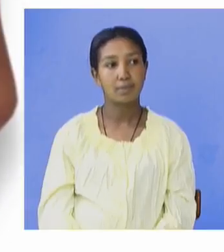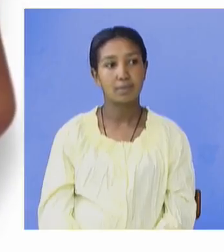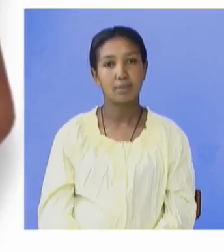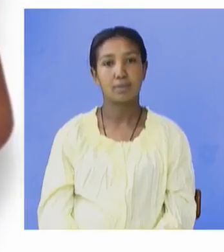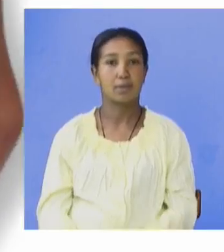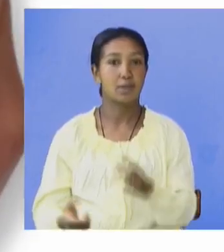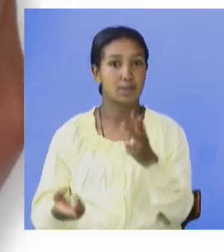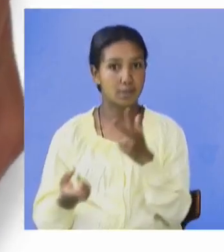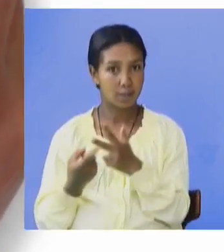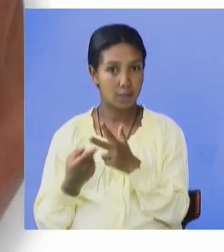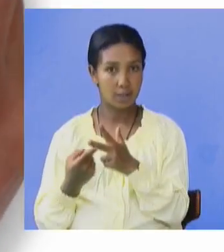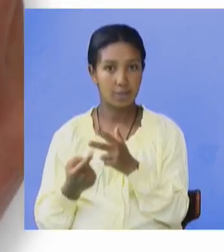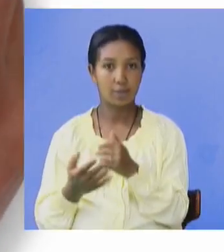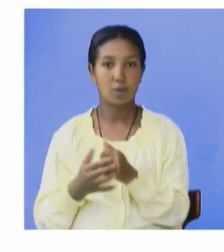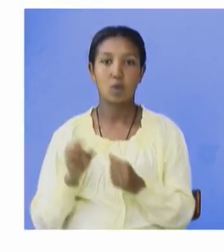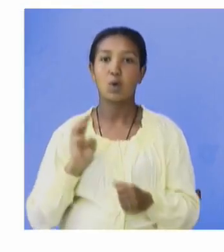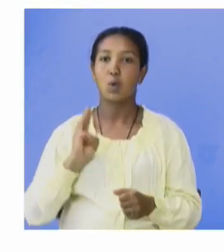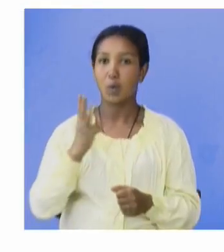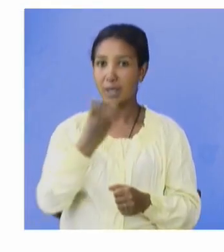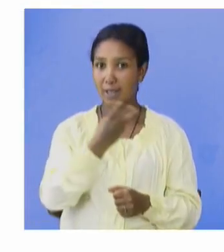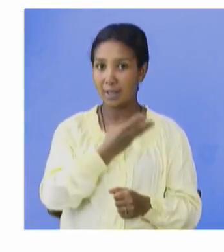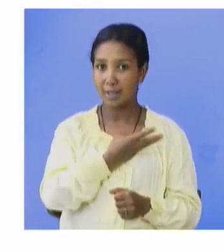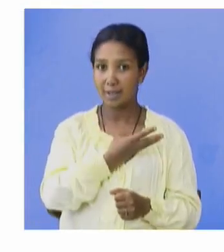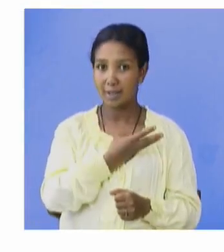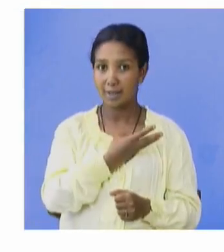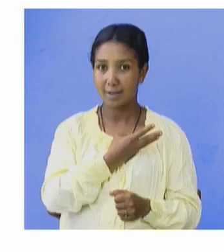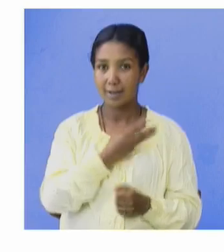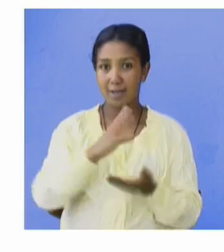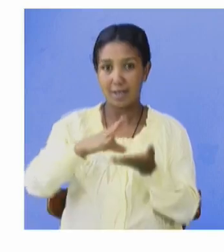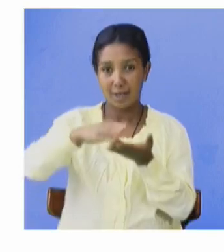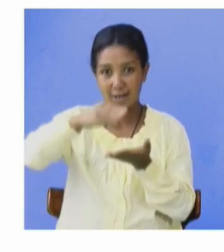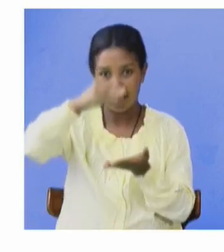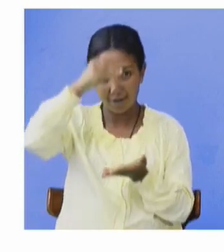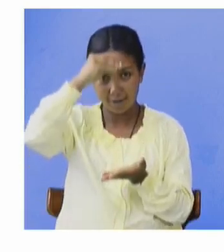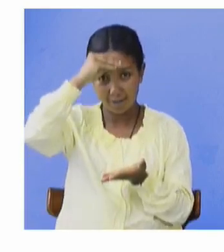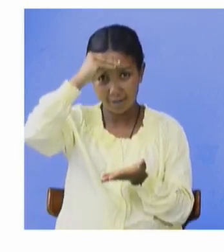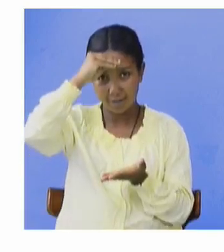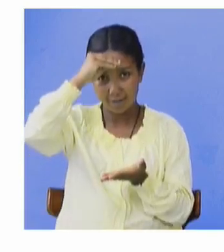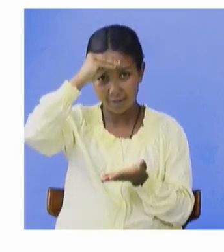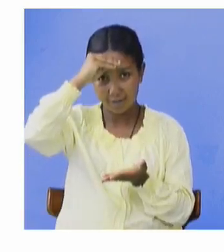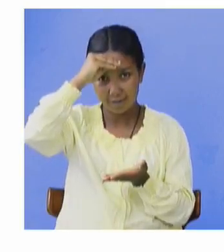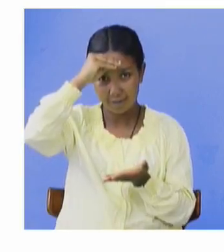3. We learn